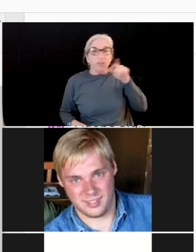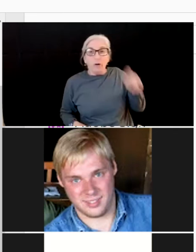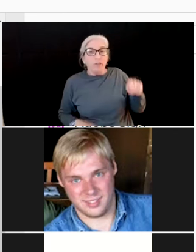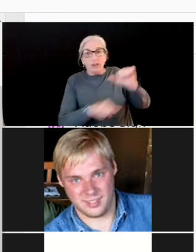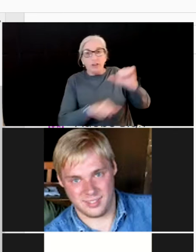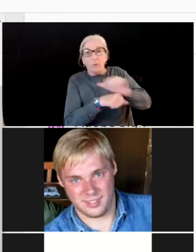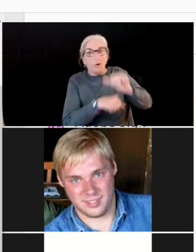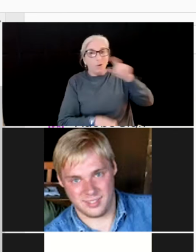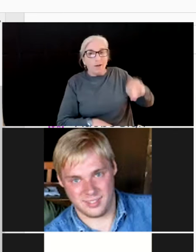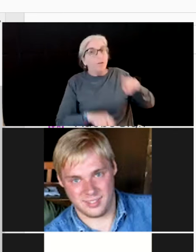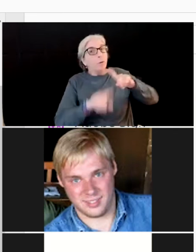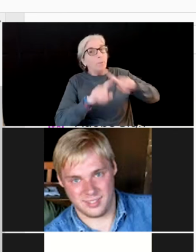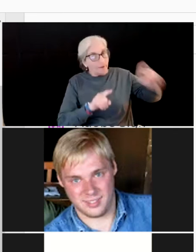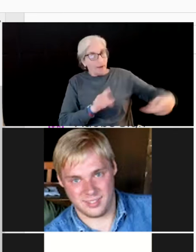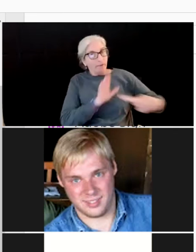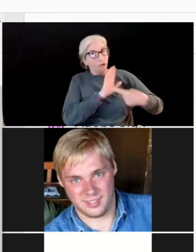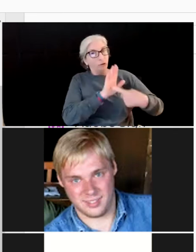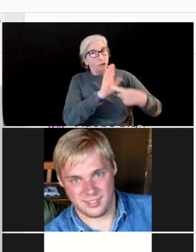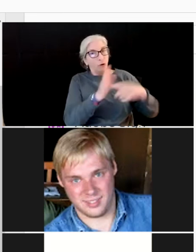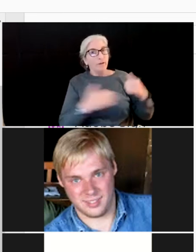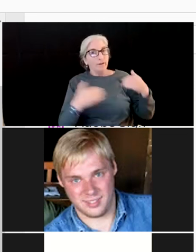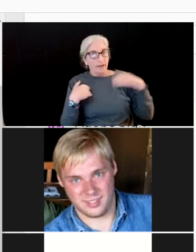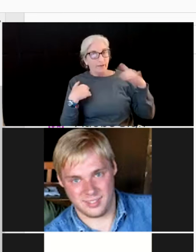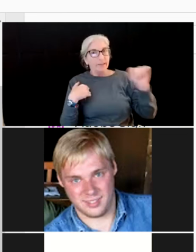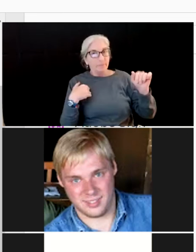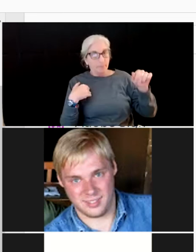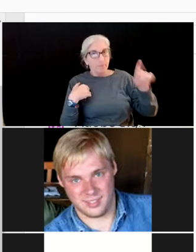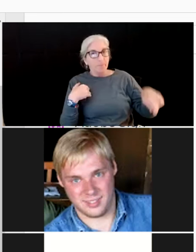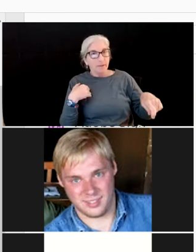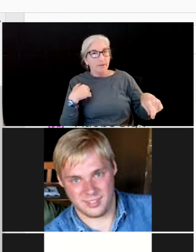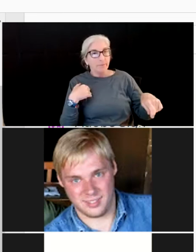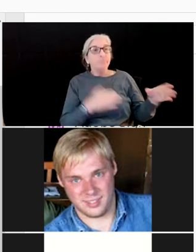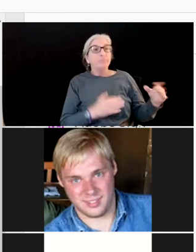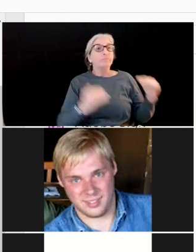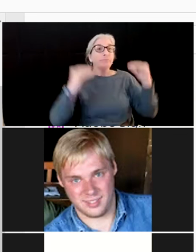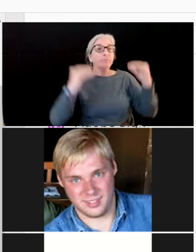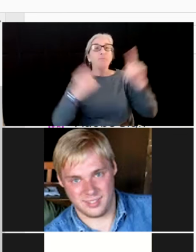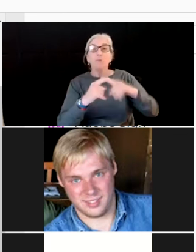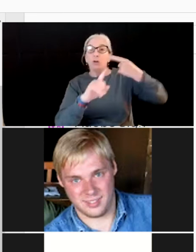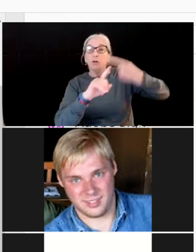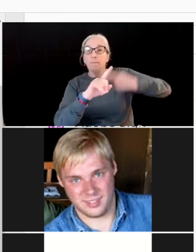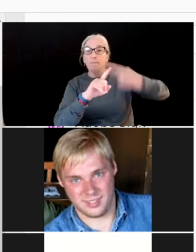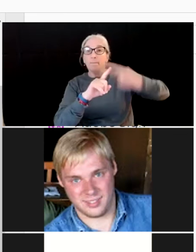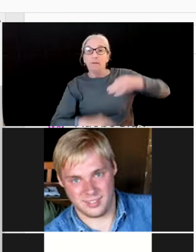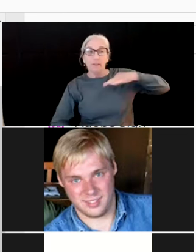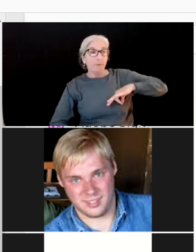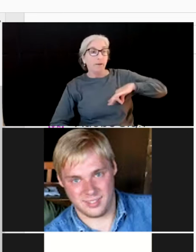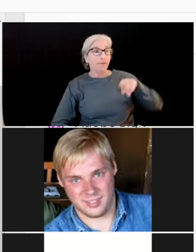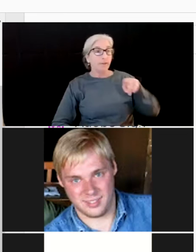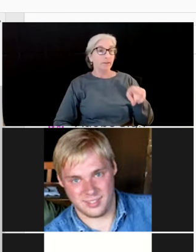disability. All right, so going back up to the section on monthly benefits, that's where it says